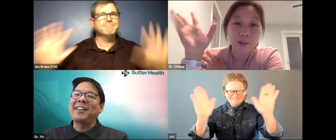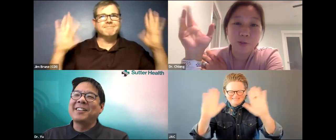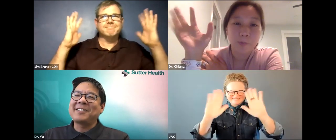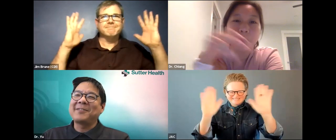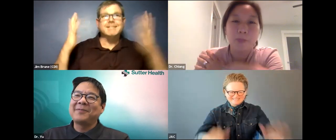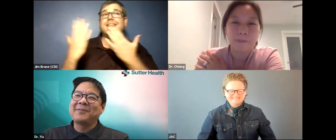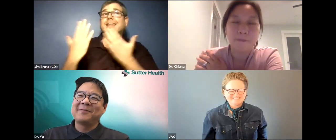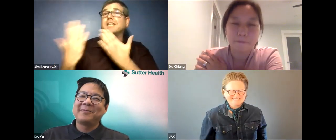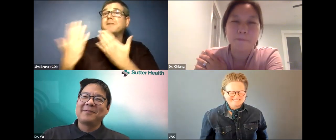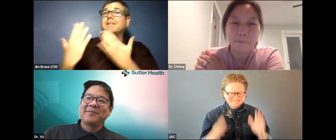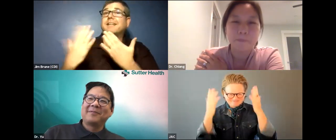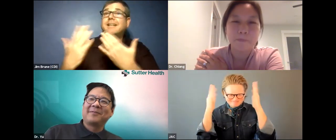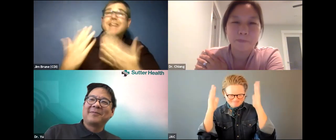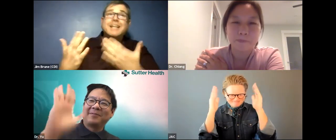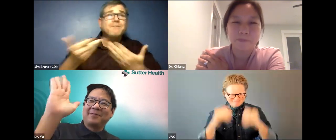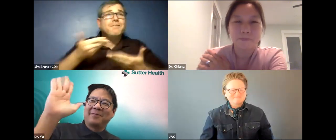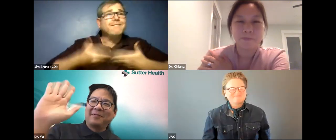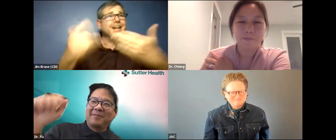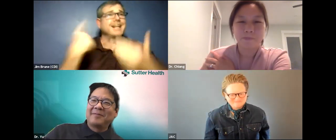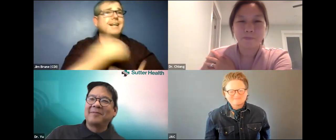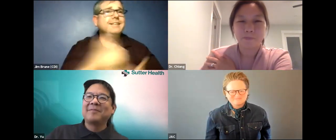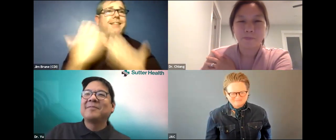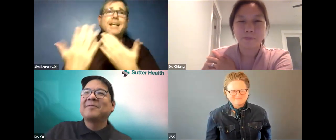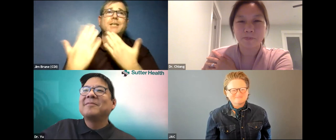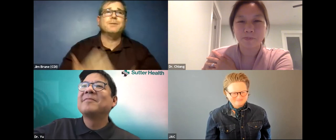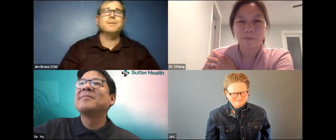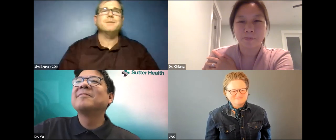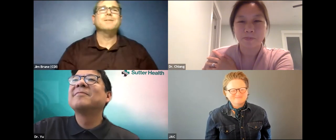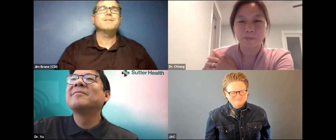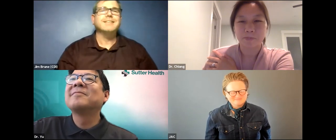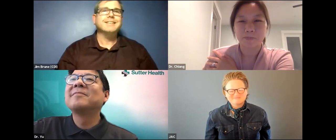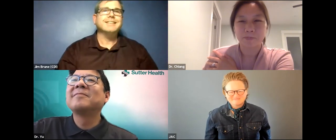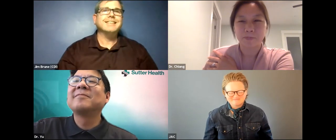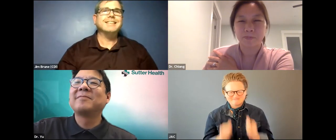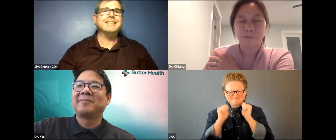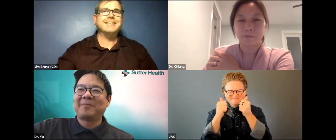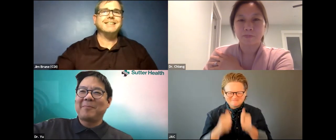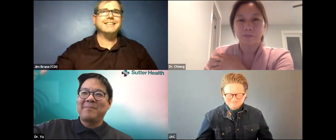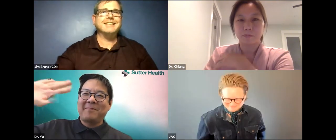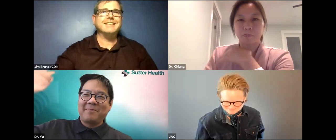inviting us. Thank you so much.